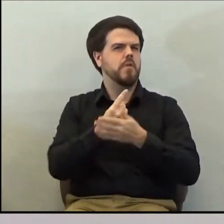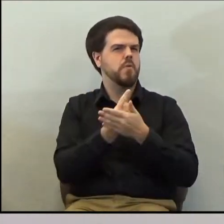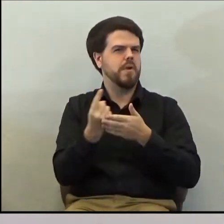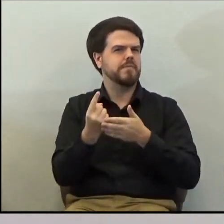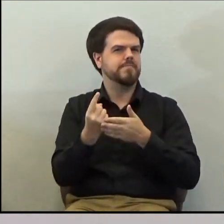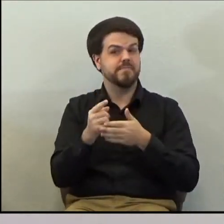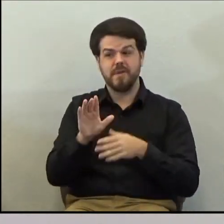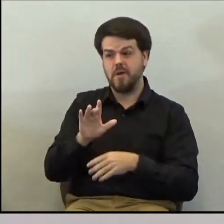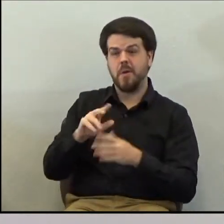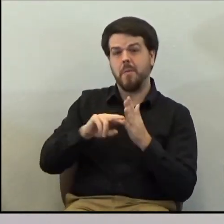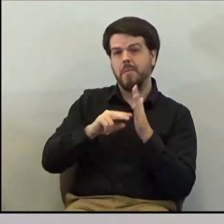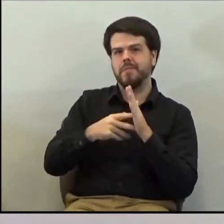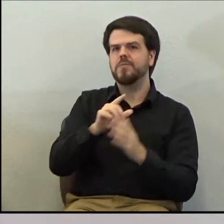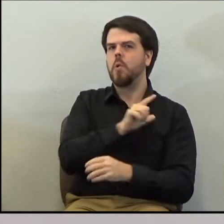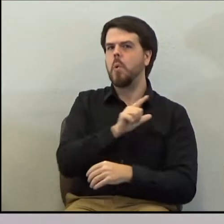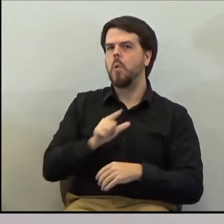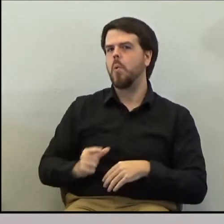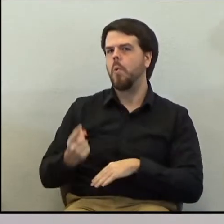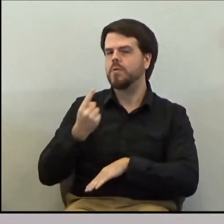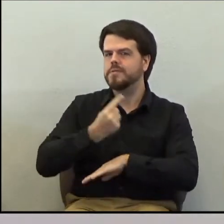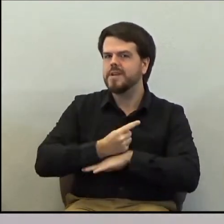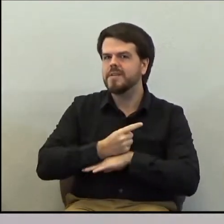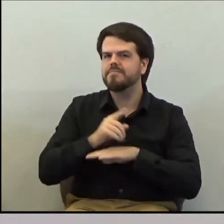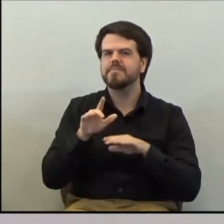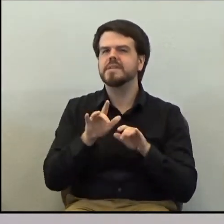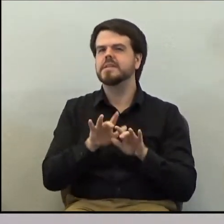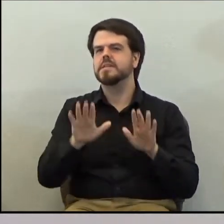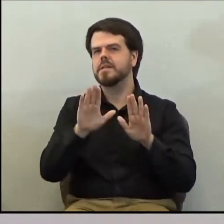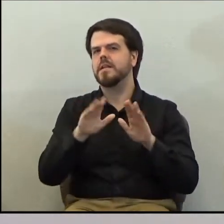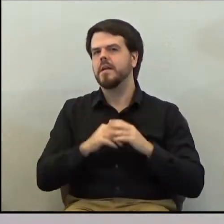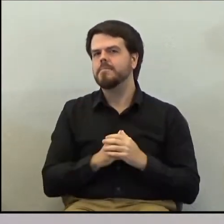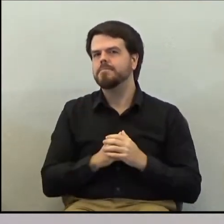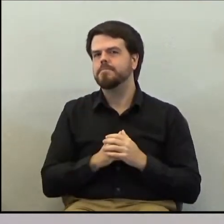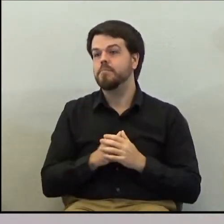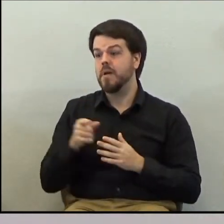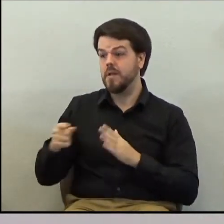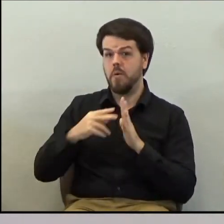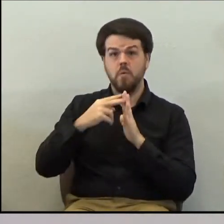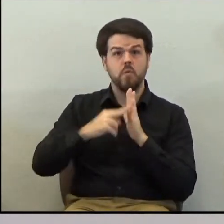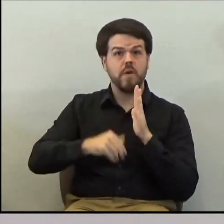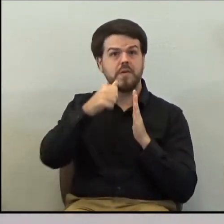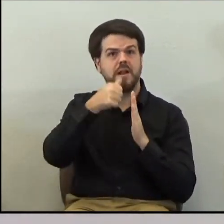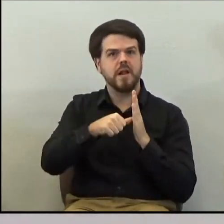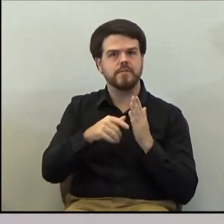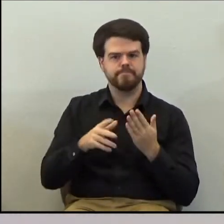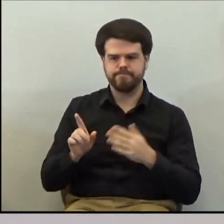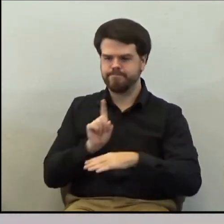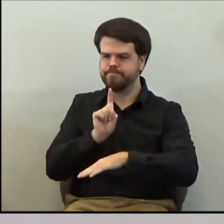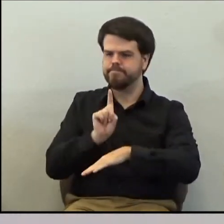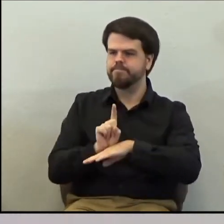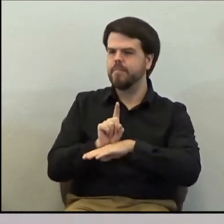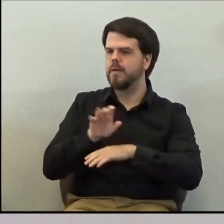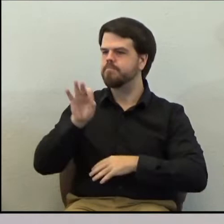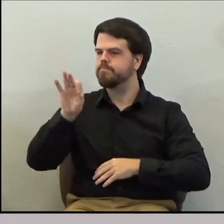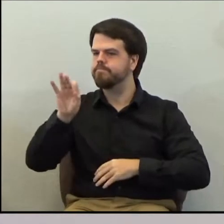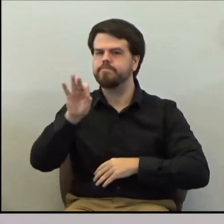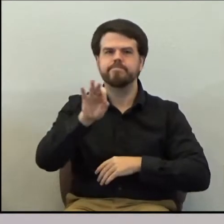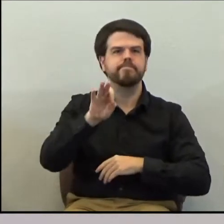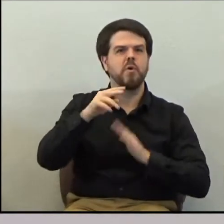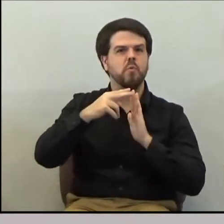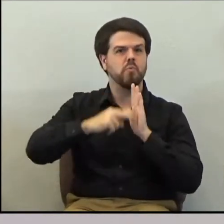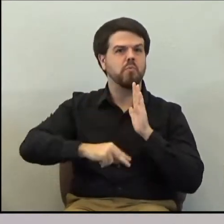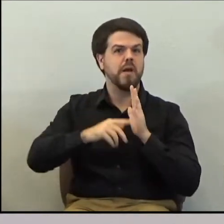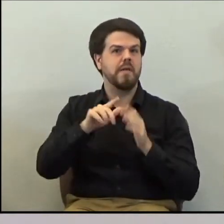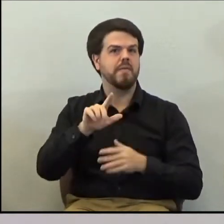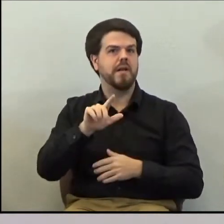Sunday, and then they would have read the letter and explained it to them. And so we just continue to do that. That's how the